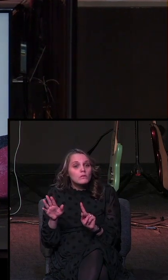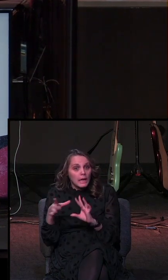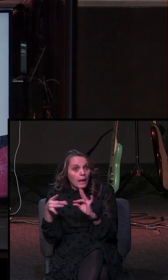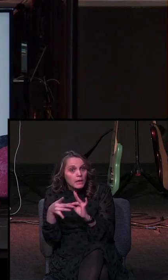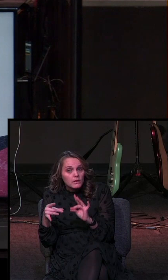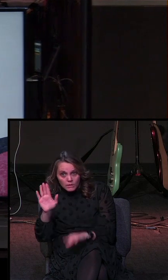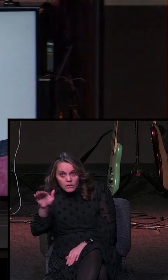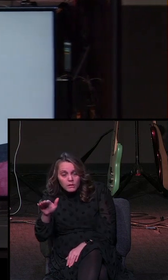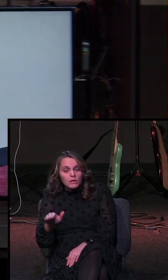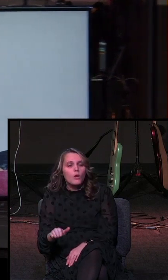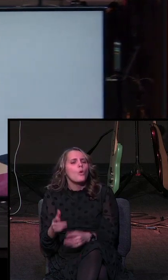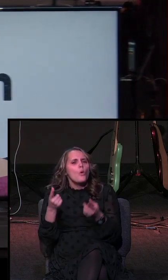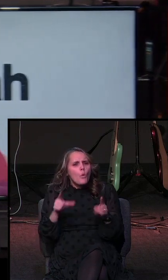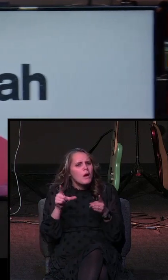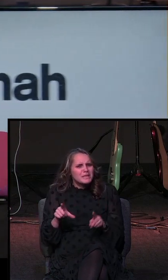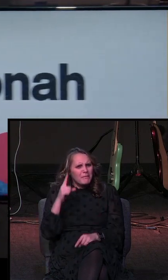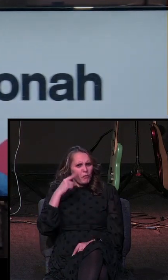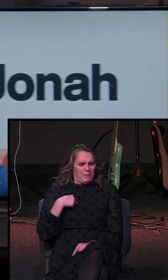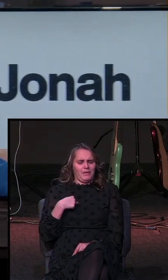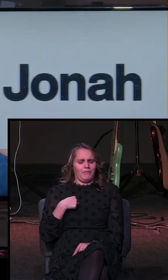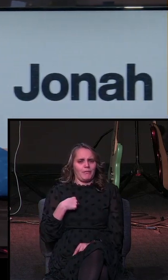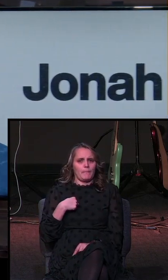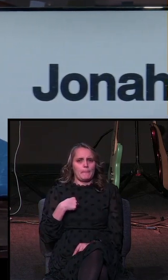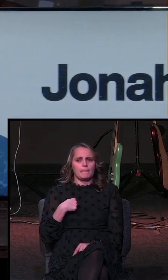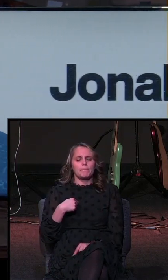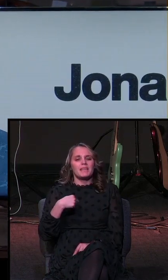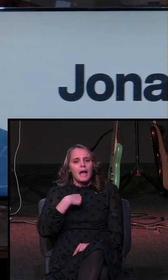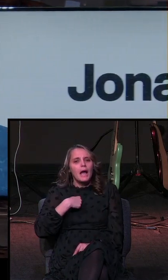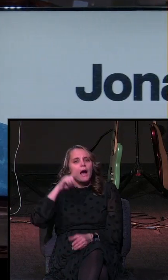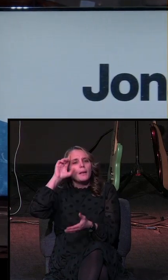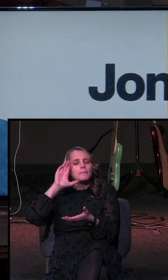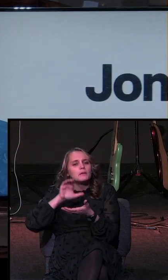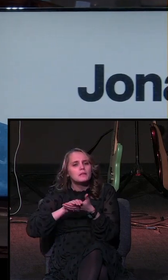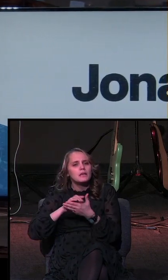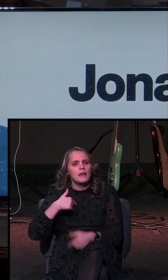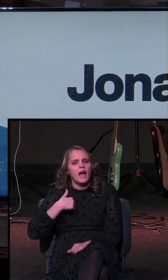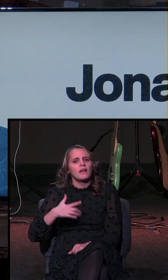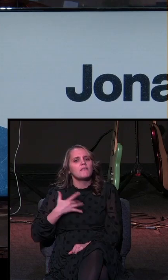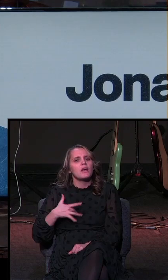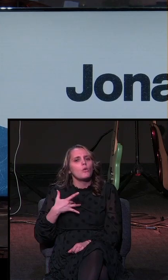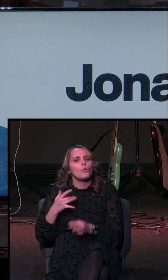And what was going on, what was happening for me was I believed that I was worthless.